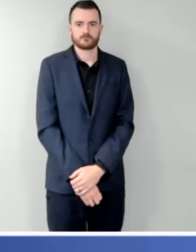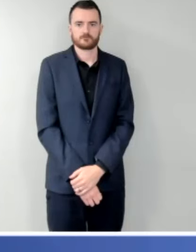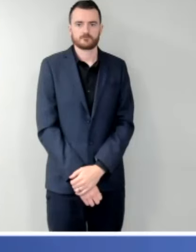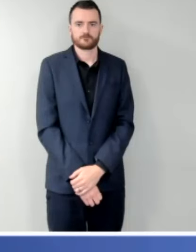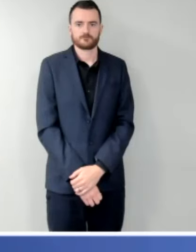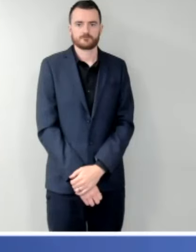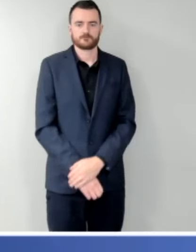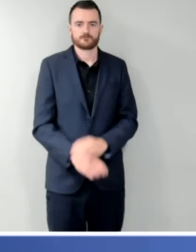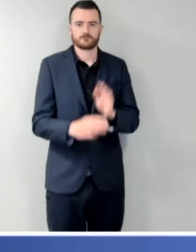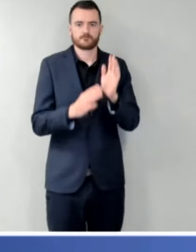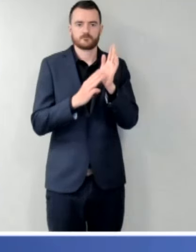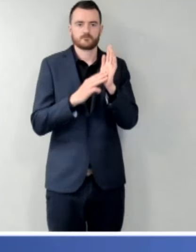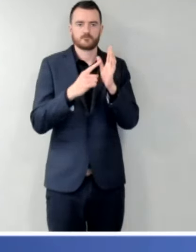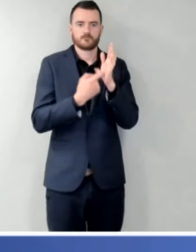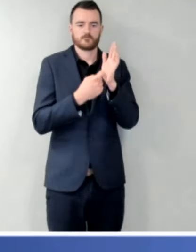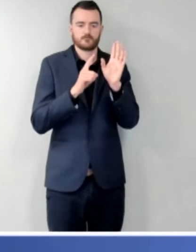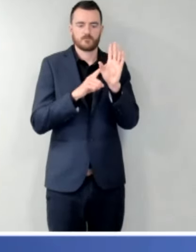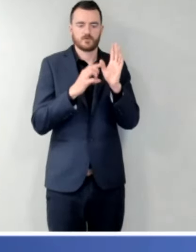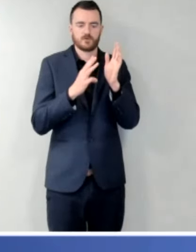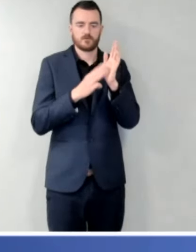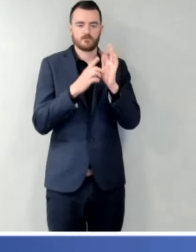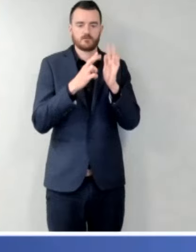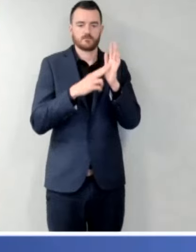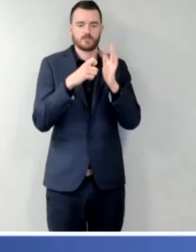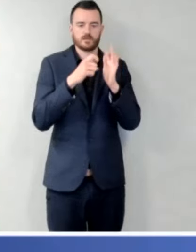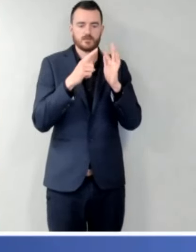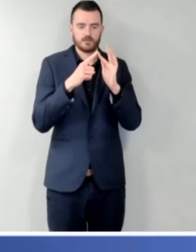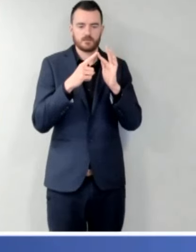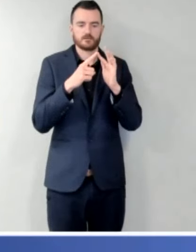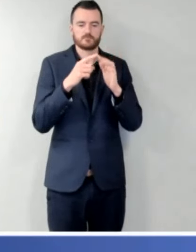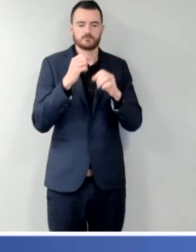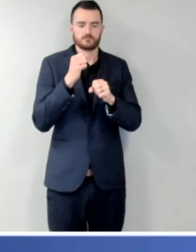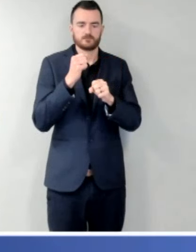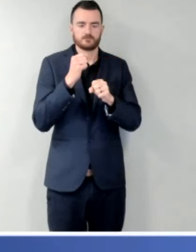Mary Menke, Gerardus Menke,